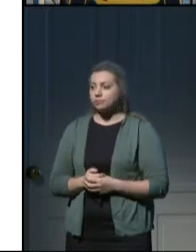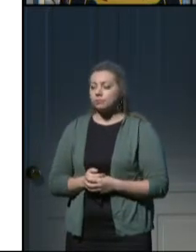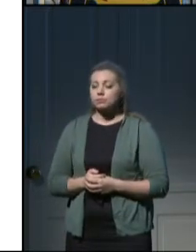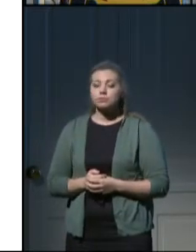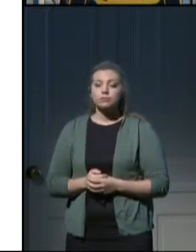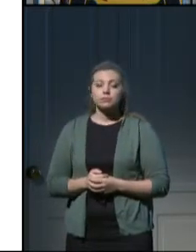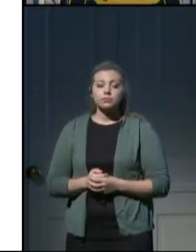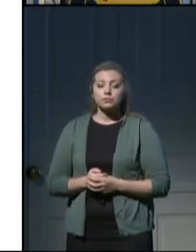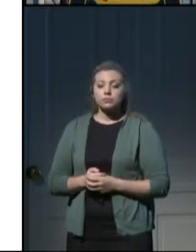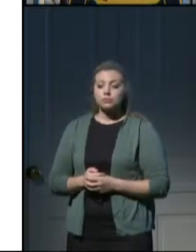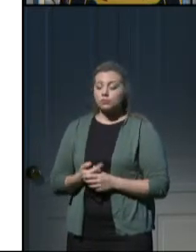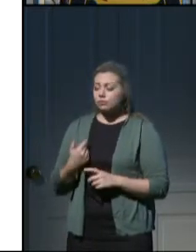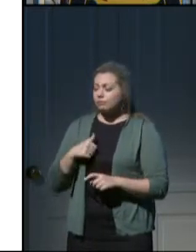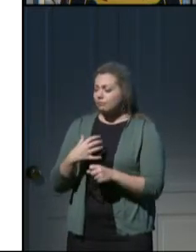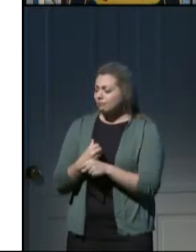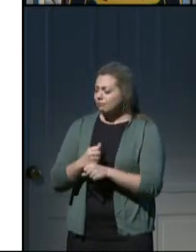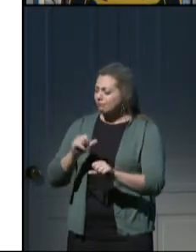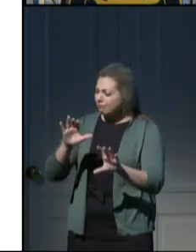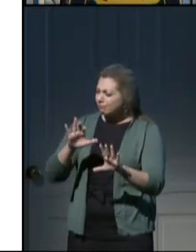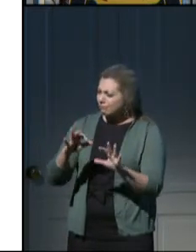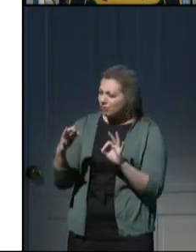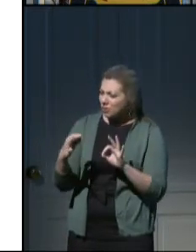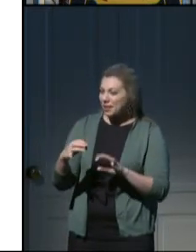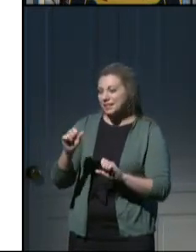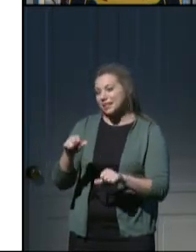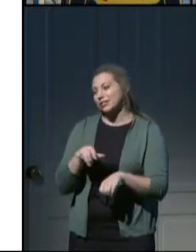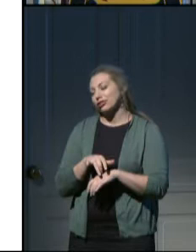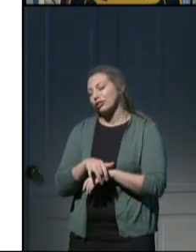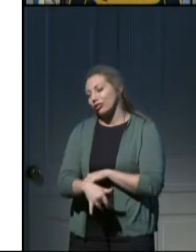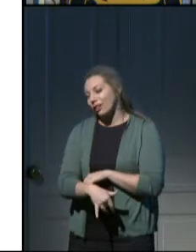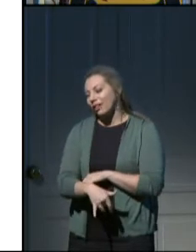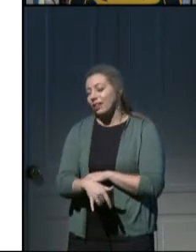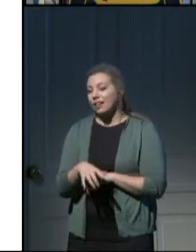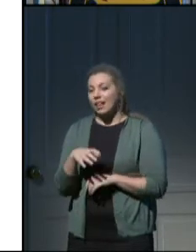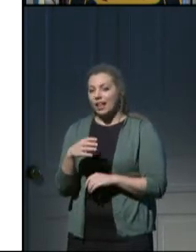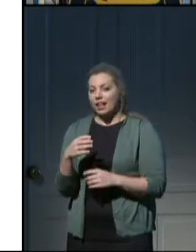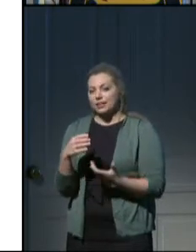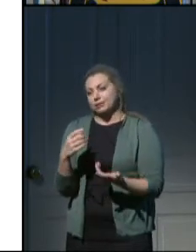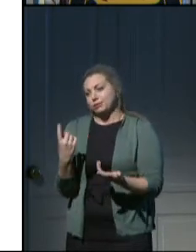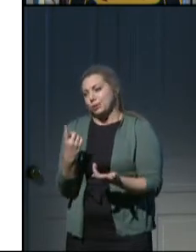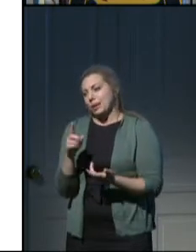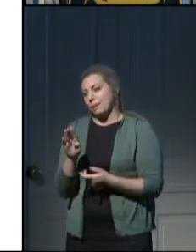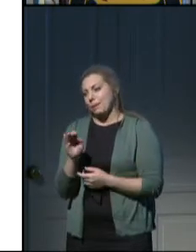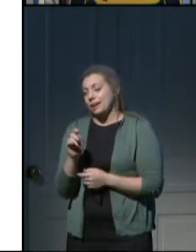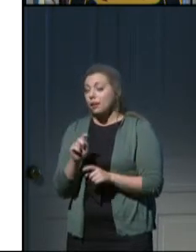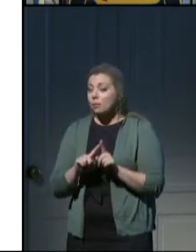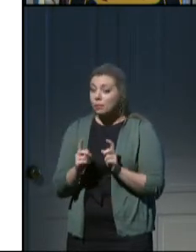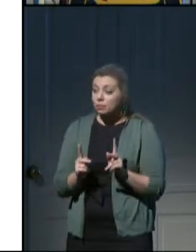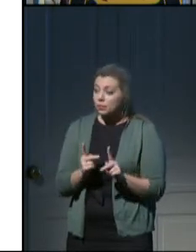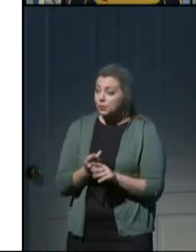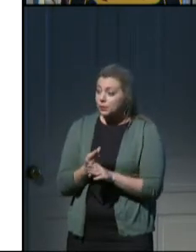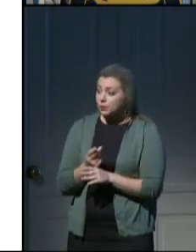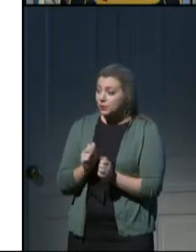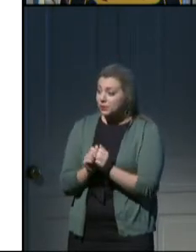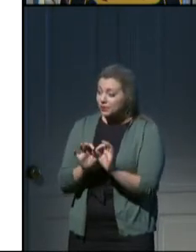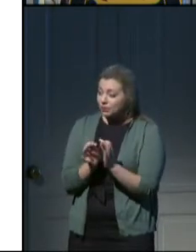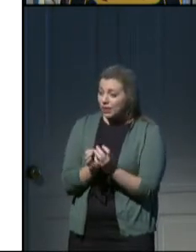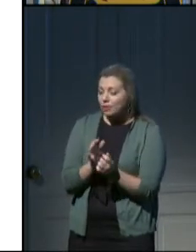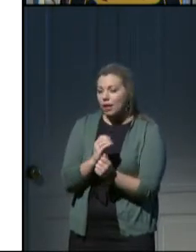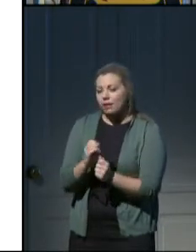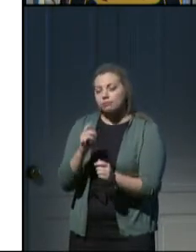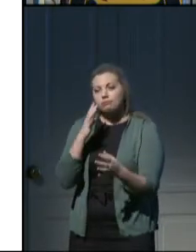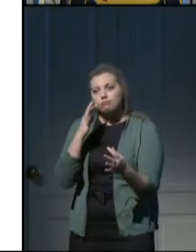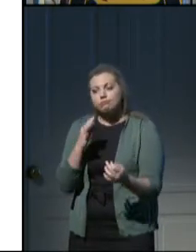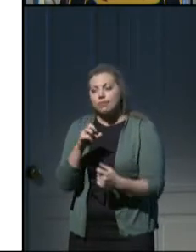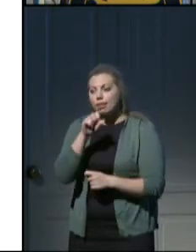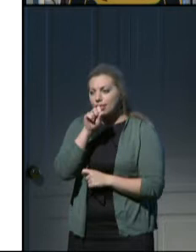been getting amazing feedback, even though we're still early and only in beta. People are using it with their families and absolutely